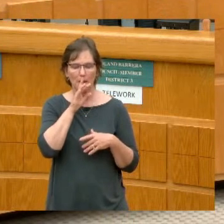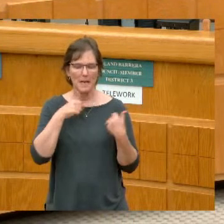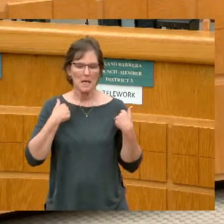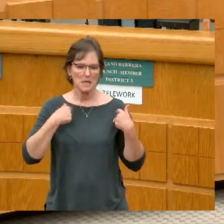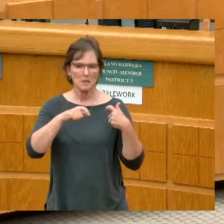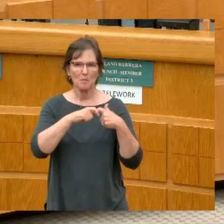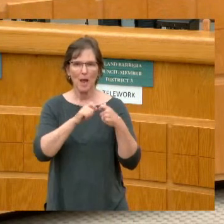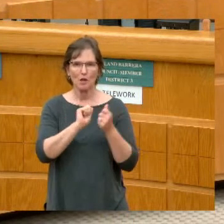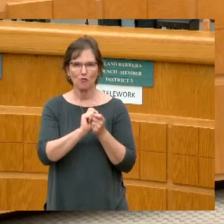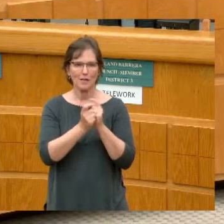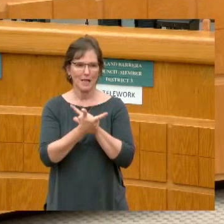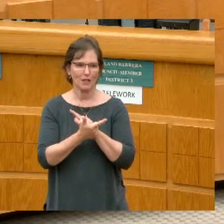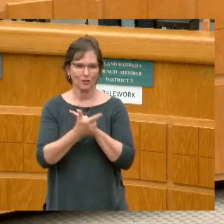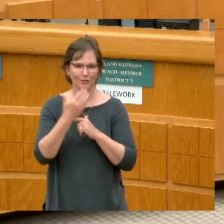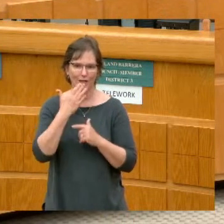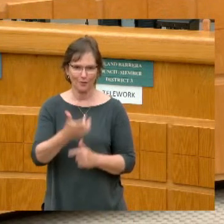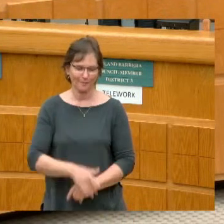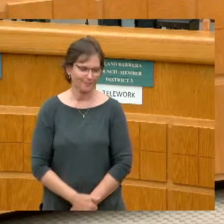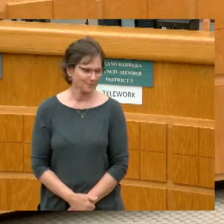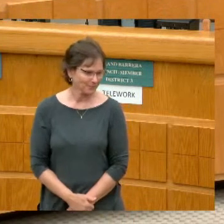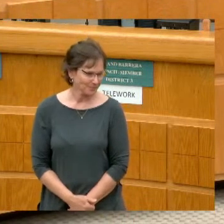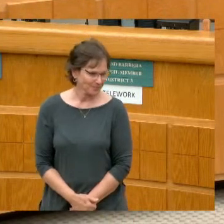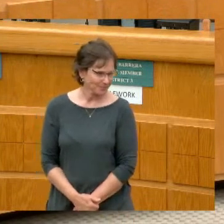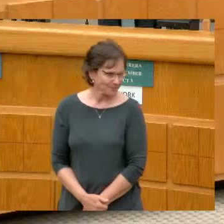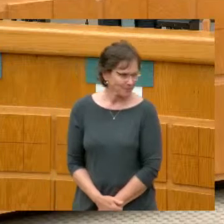County Judge's Office,